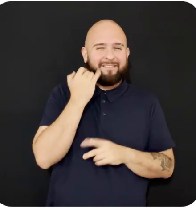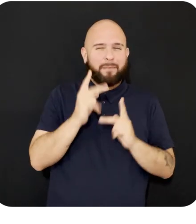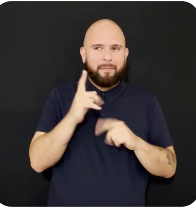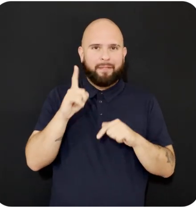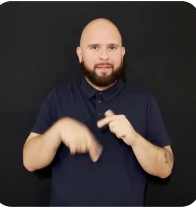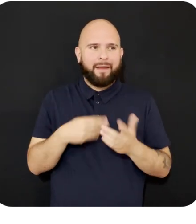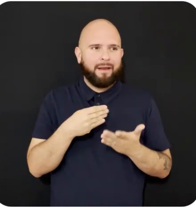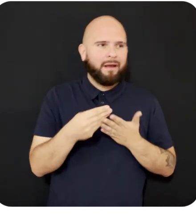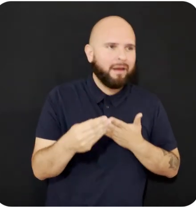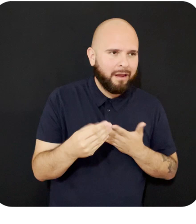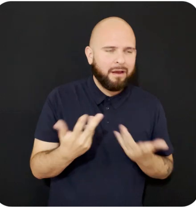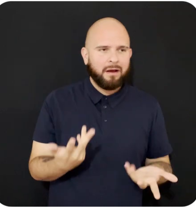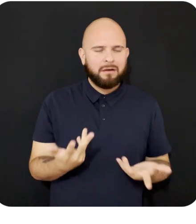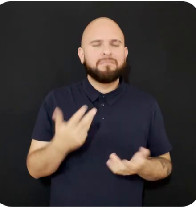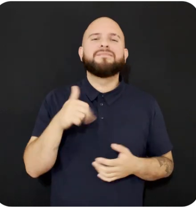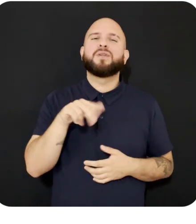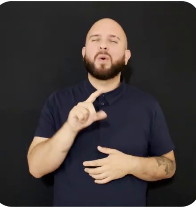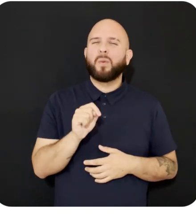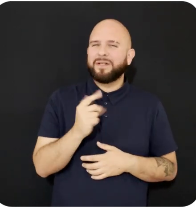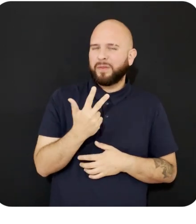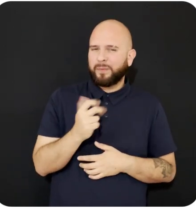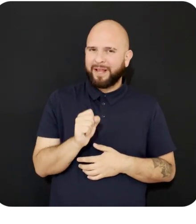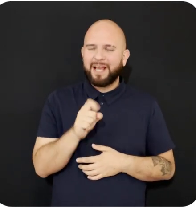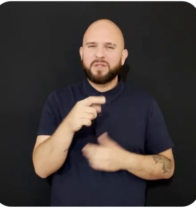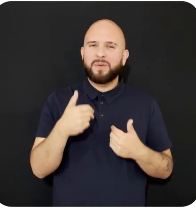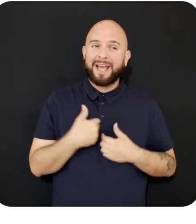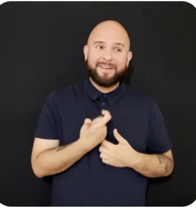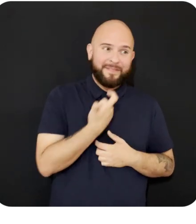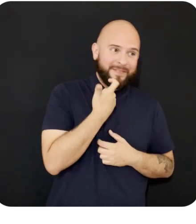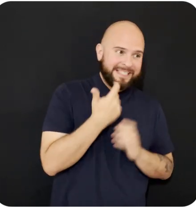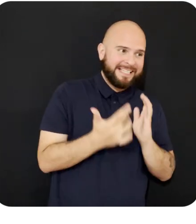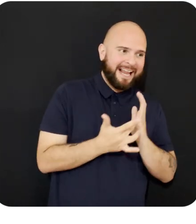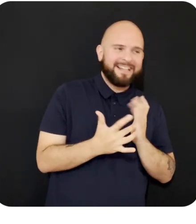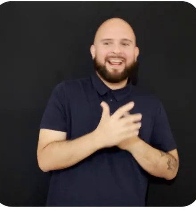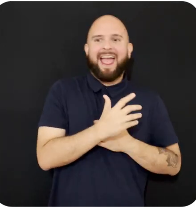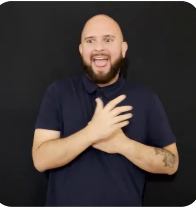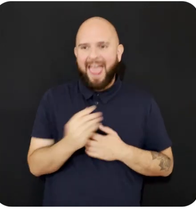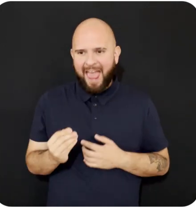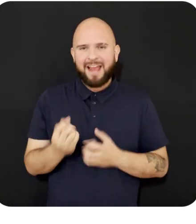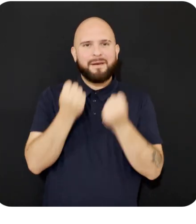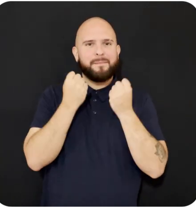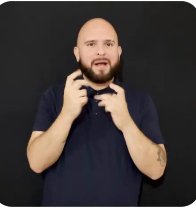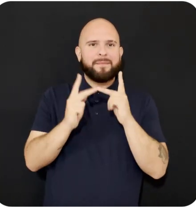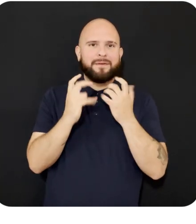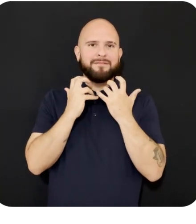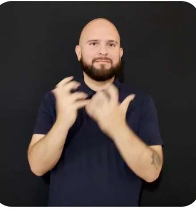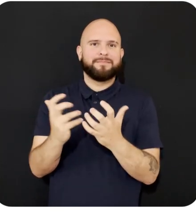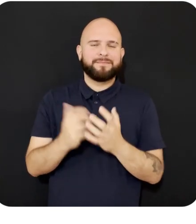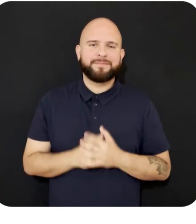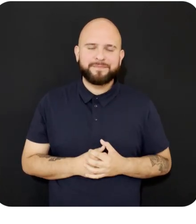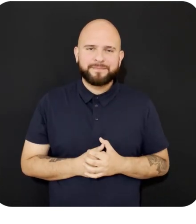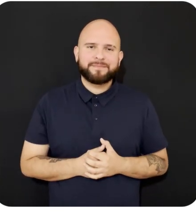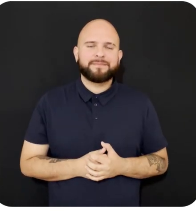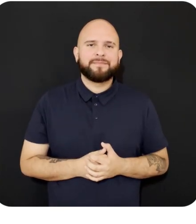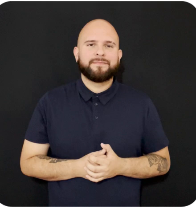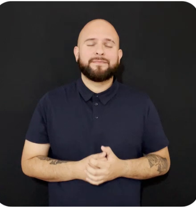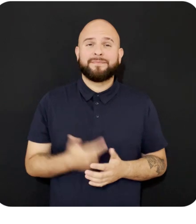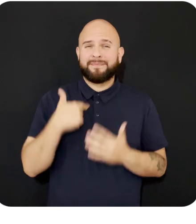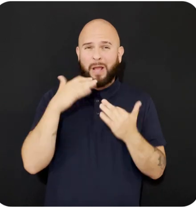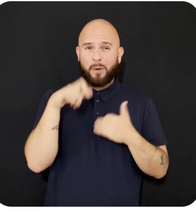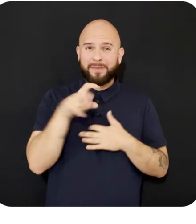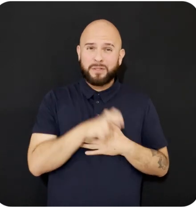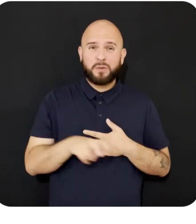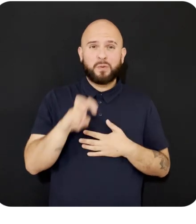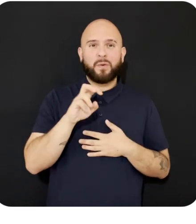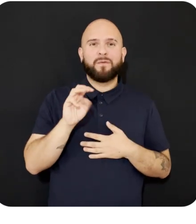it. With the Quest 3S, you get both the latest technology and a large audience. I hope this